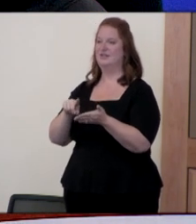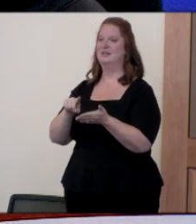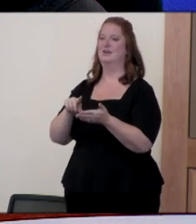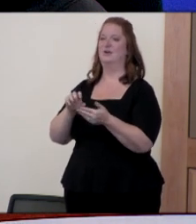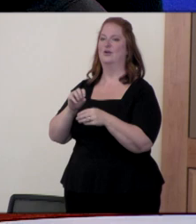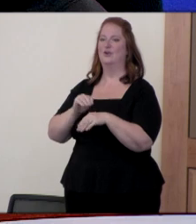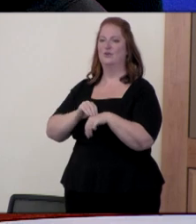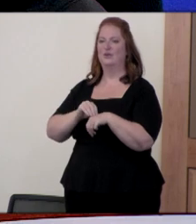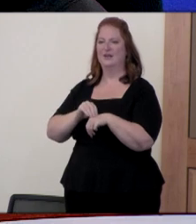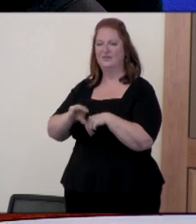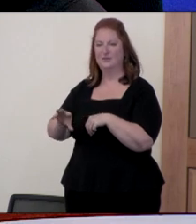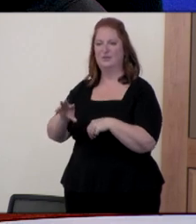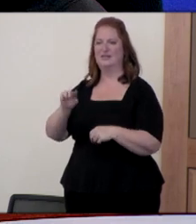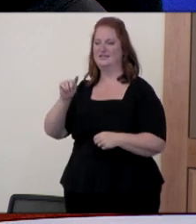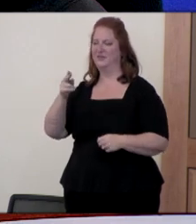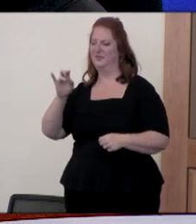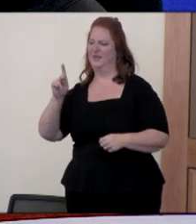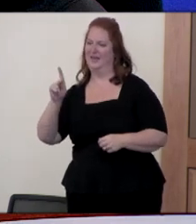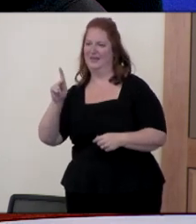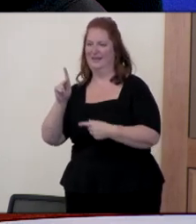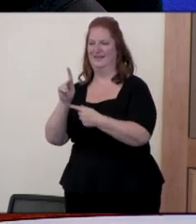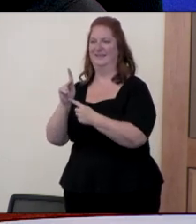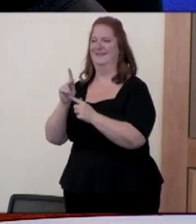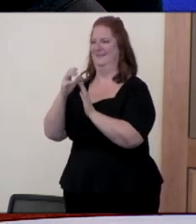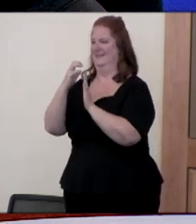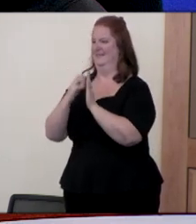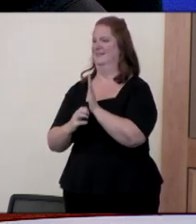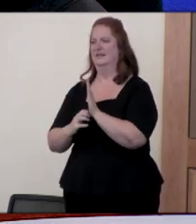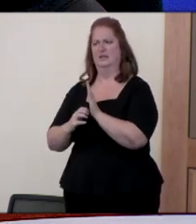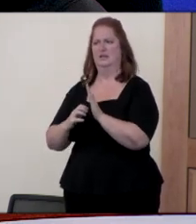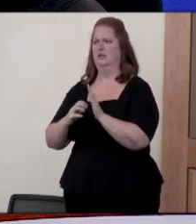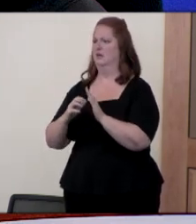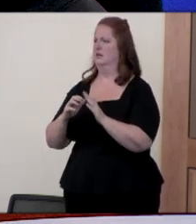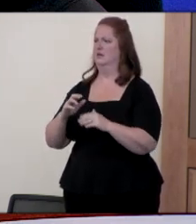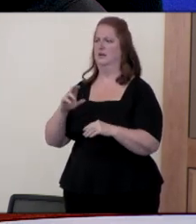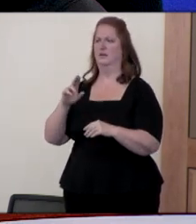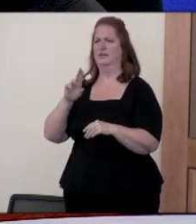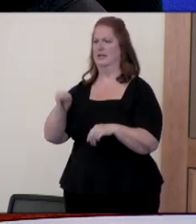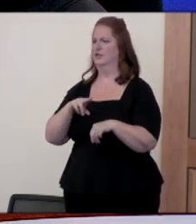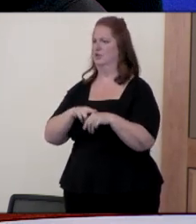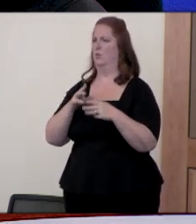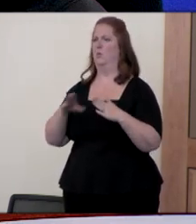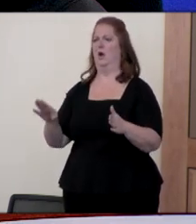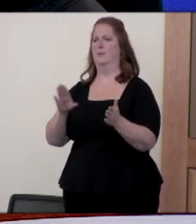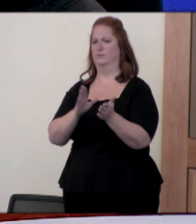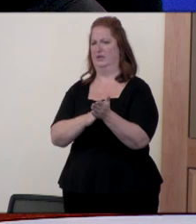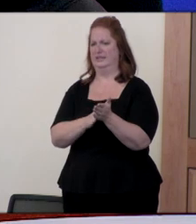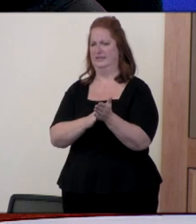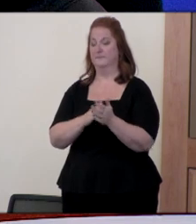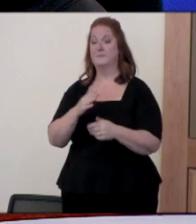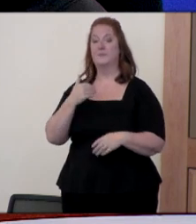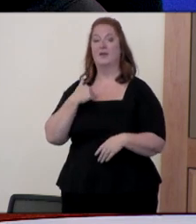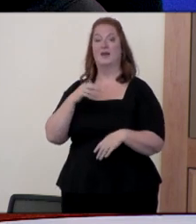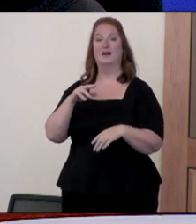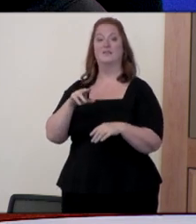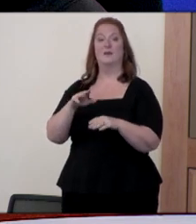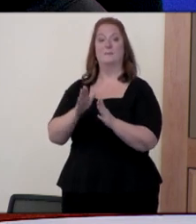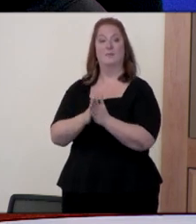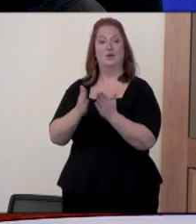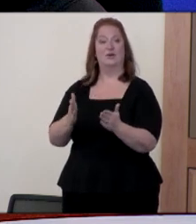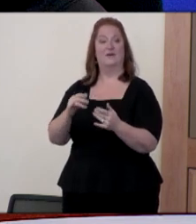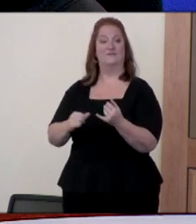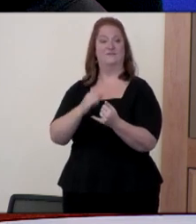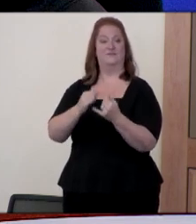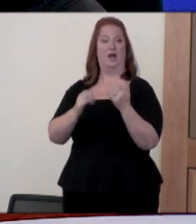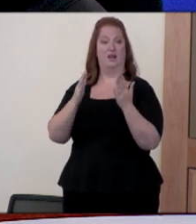other essays, that was a publication that earned nationwide praise, and it was a National Book Award finalist. You